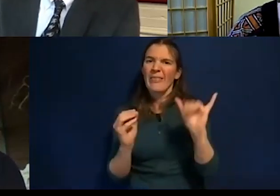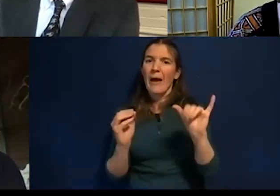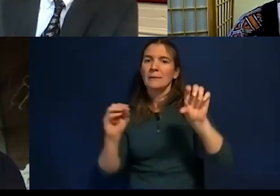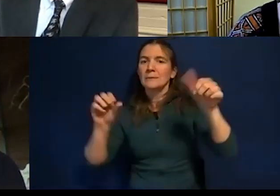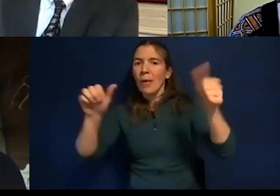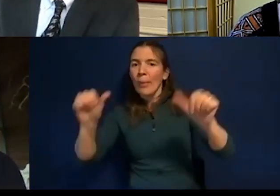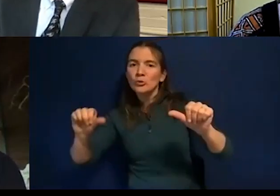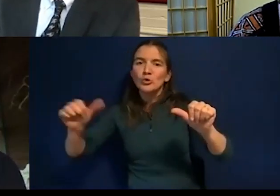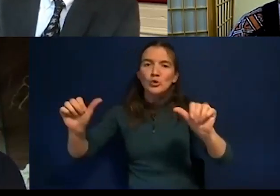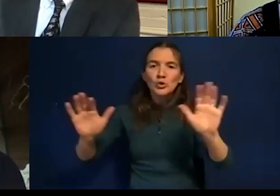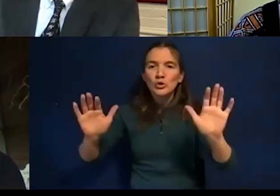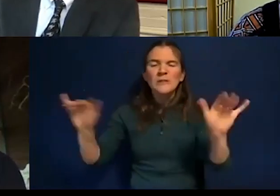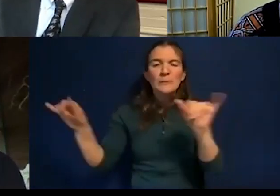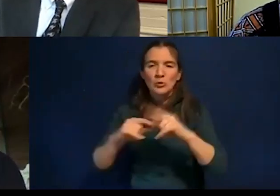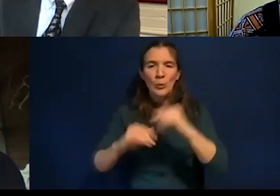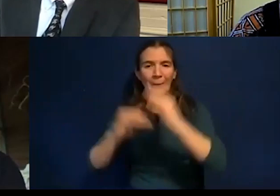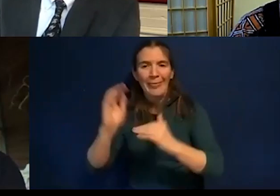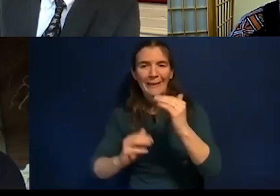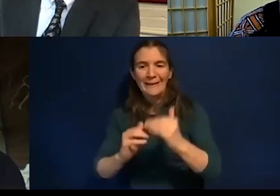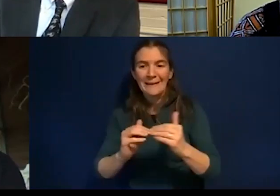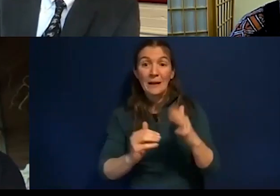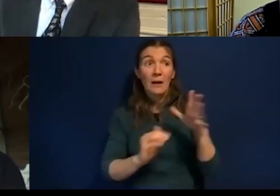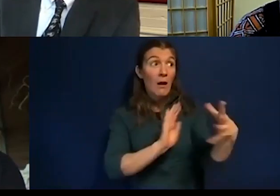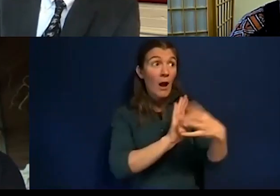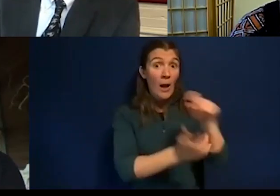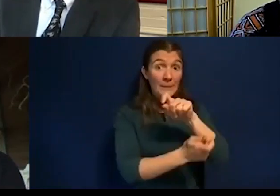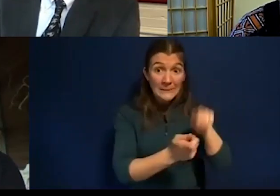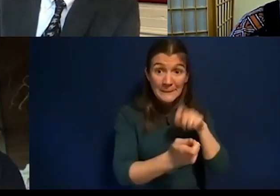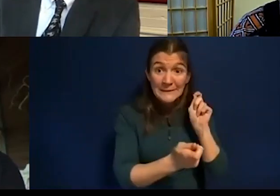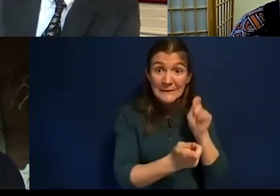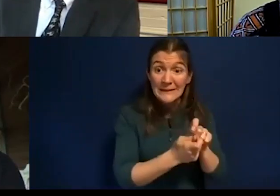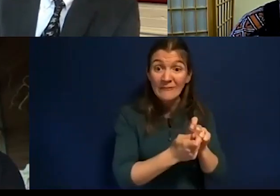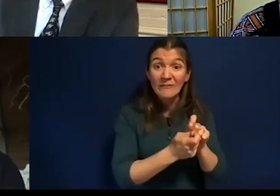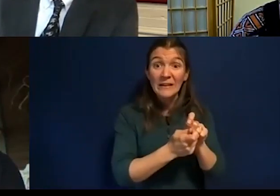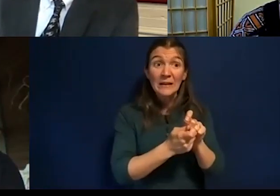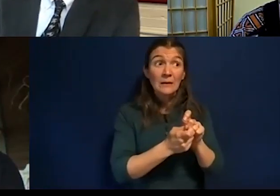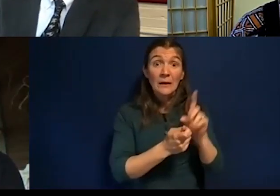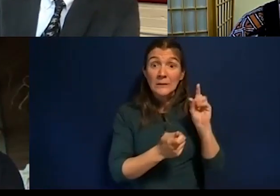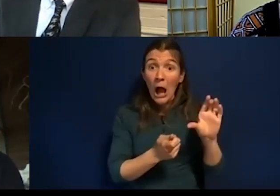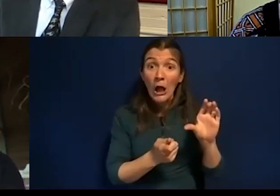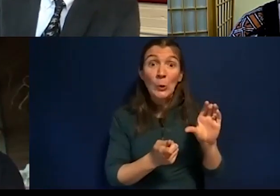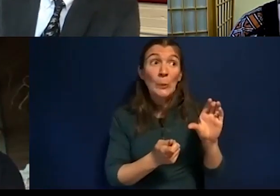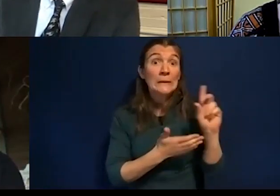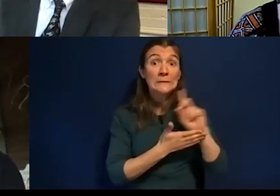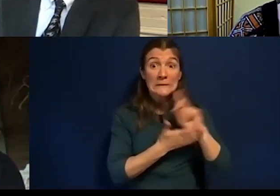trying to copy a specific copyrighted design